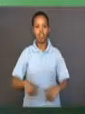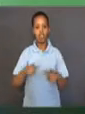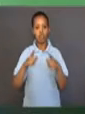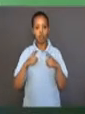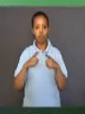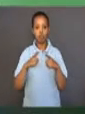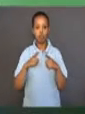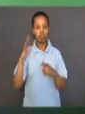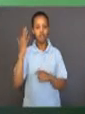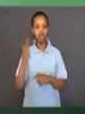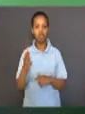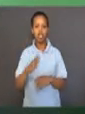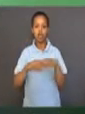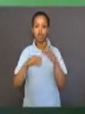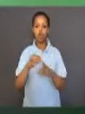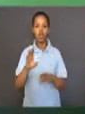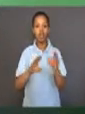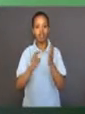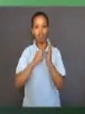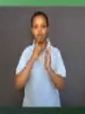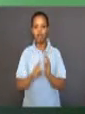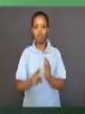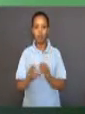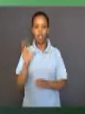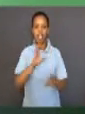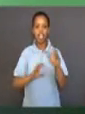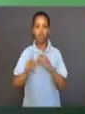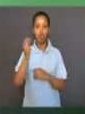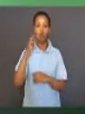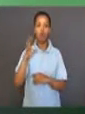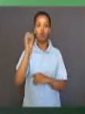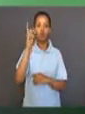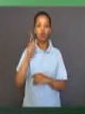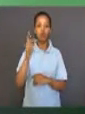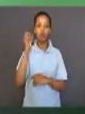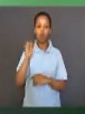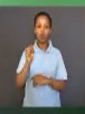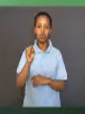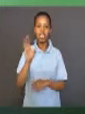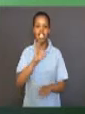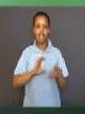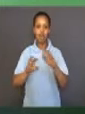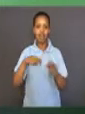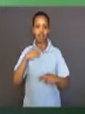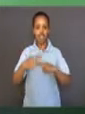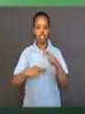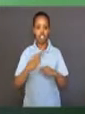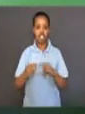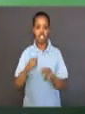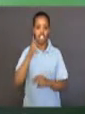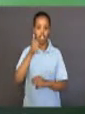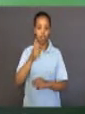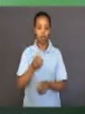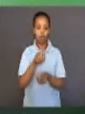Chemoautotrophs use energy from chemical reactions to make their food.